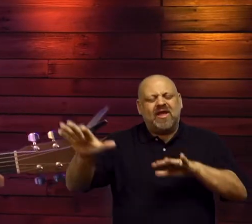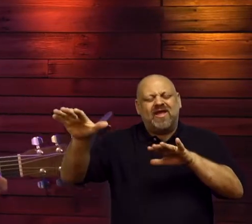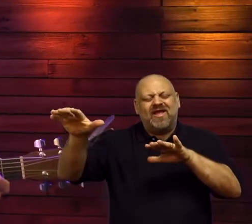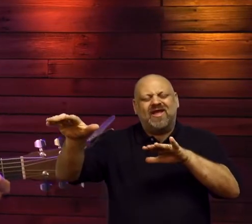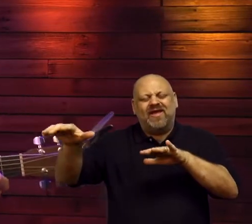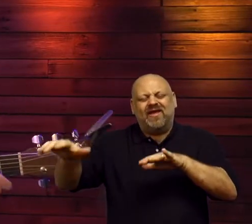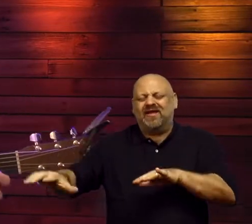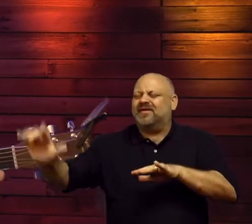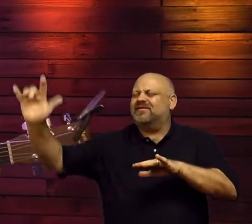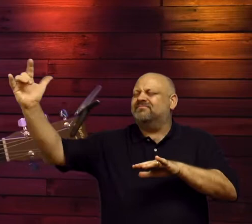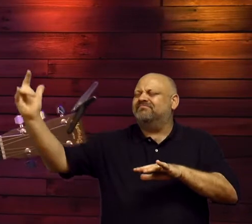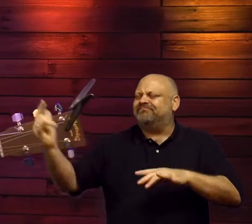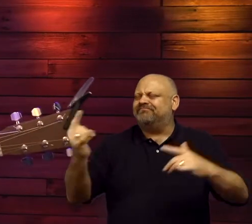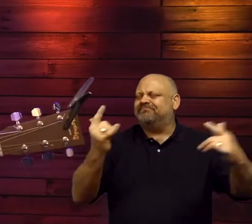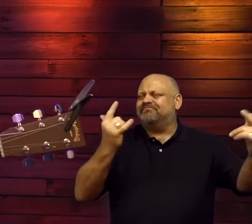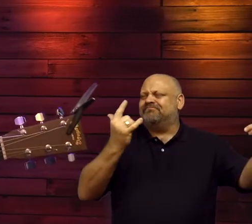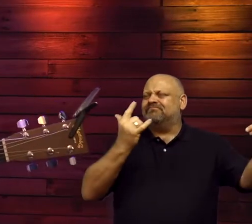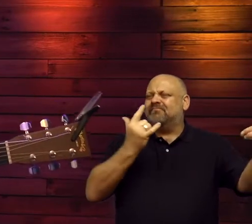wave after